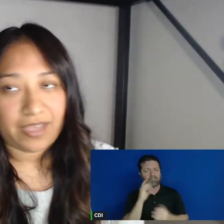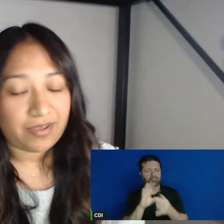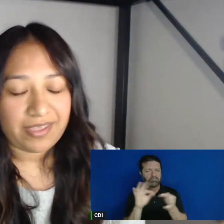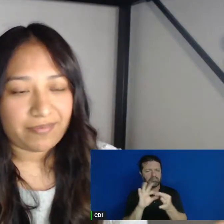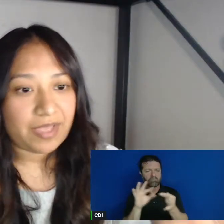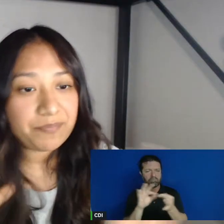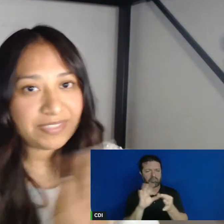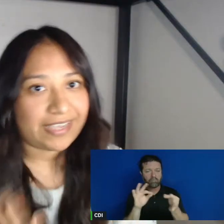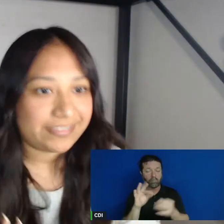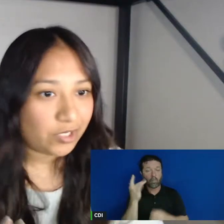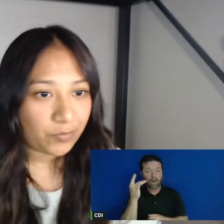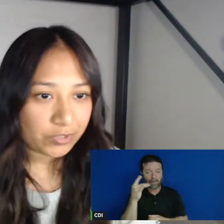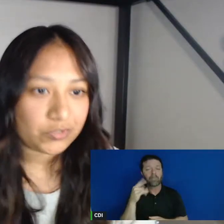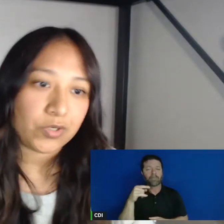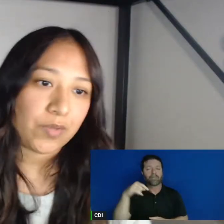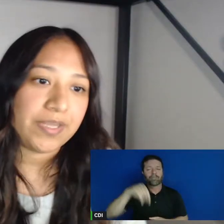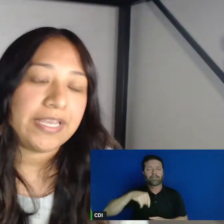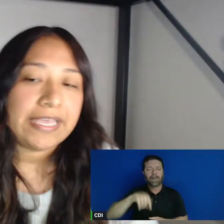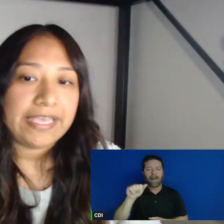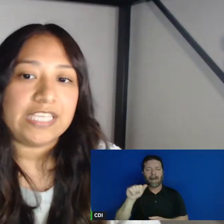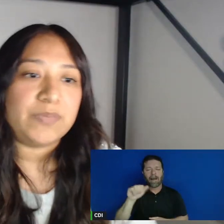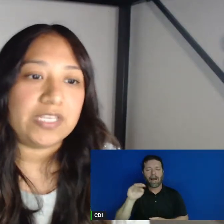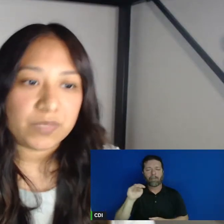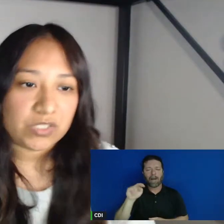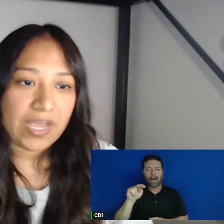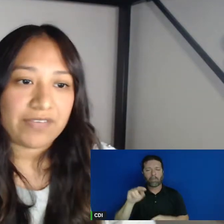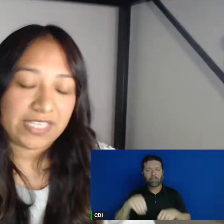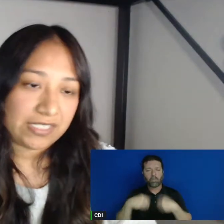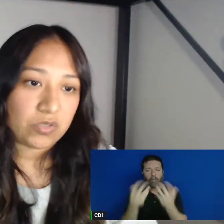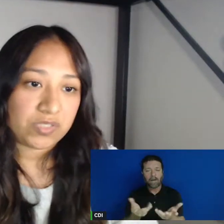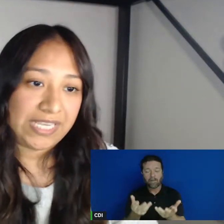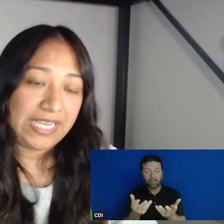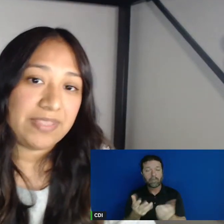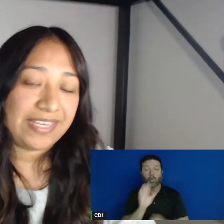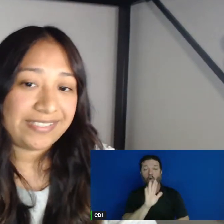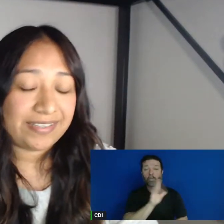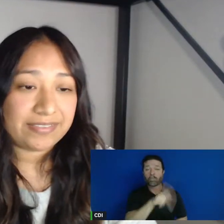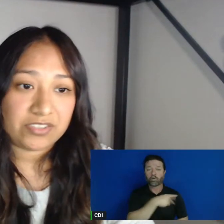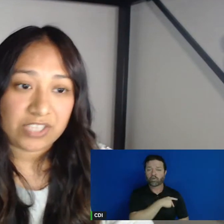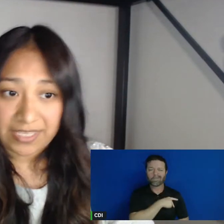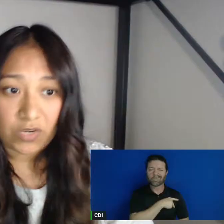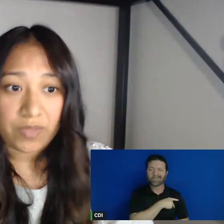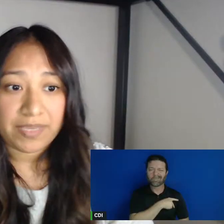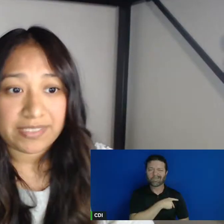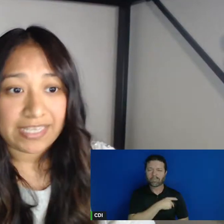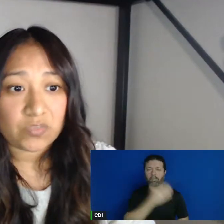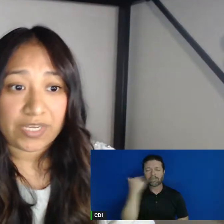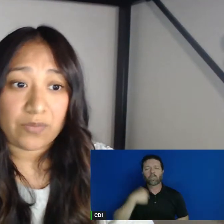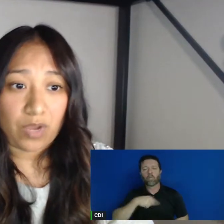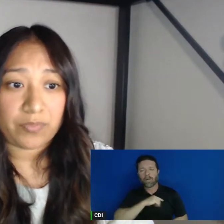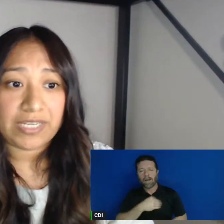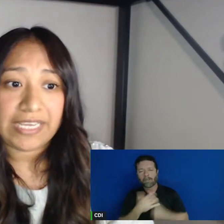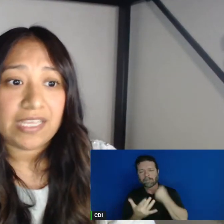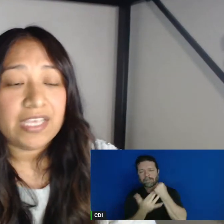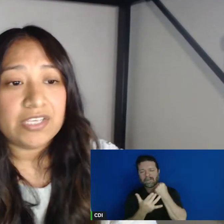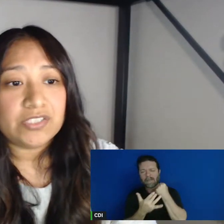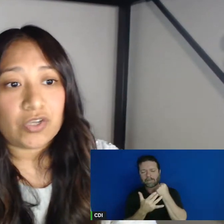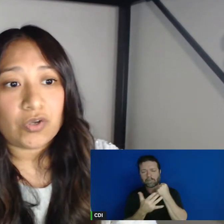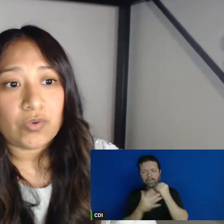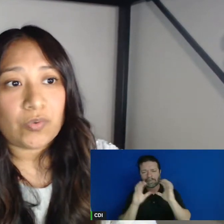any besides your personal equipment is because we do have a technical team that does check the equipment that it's working